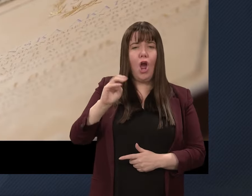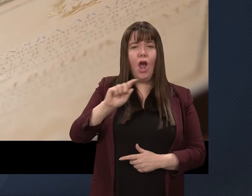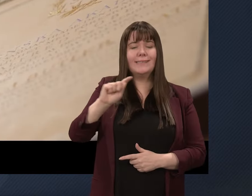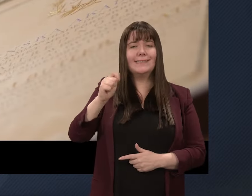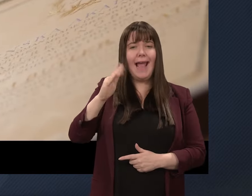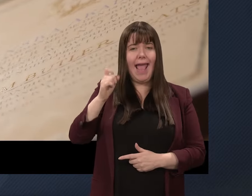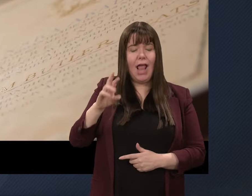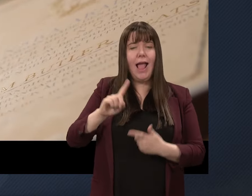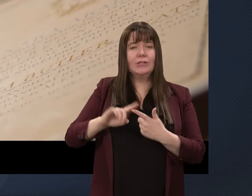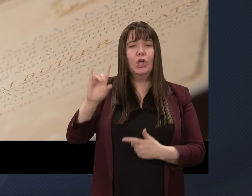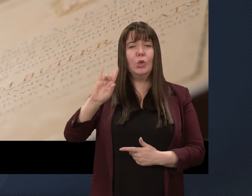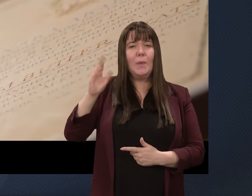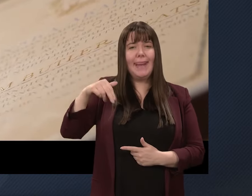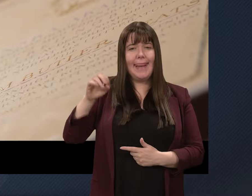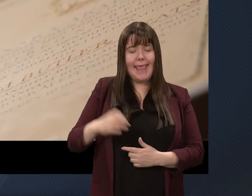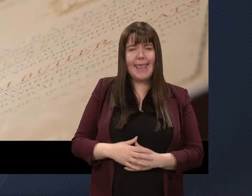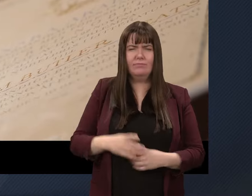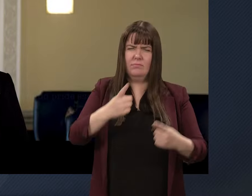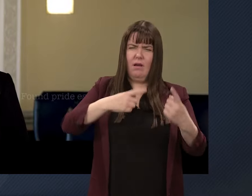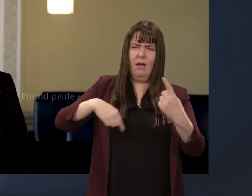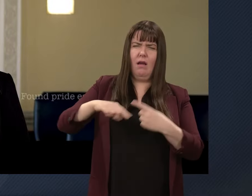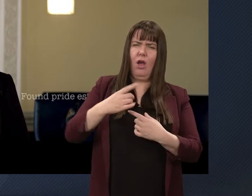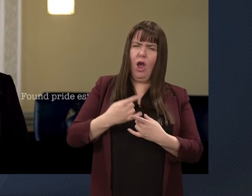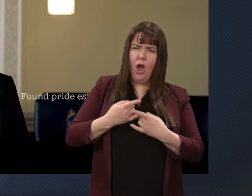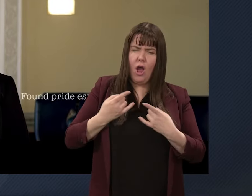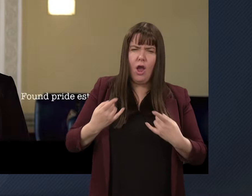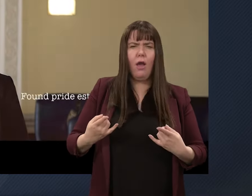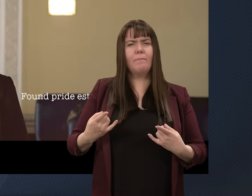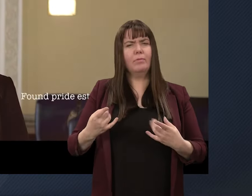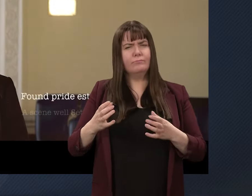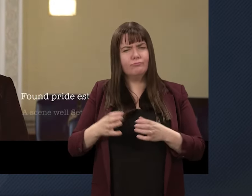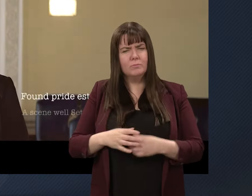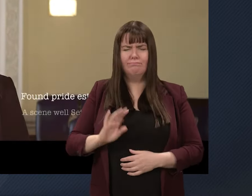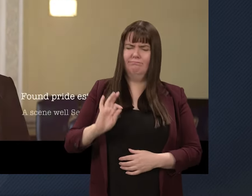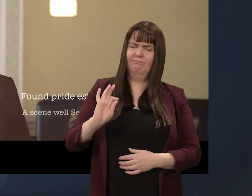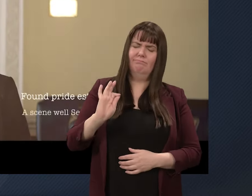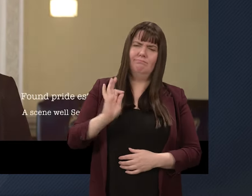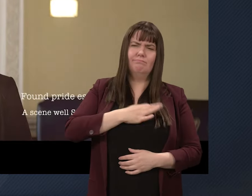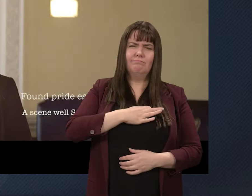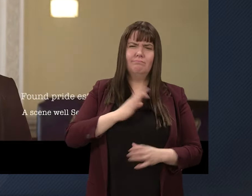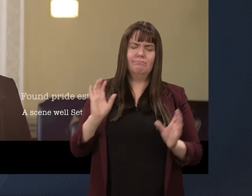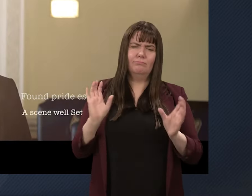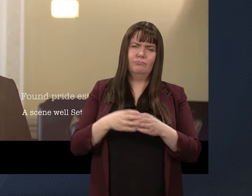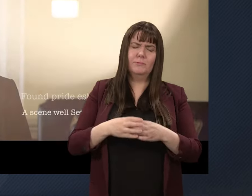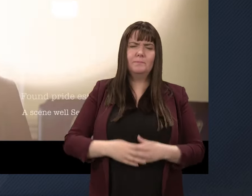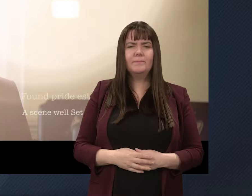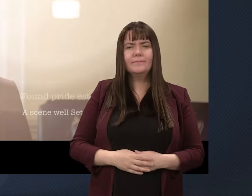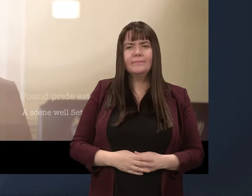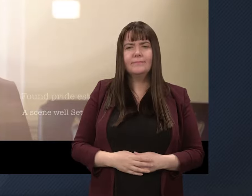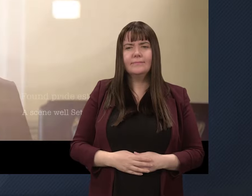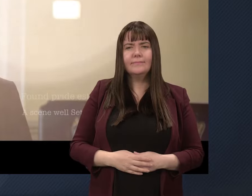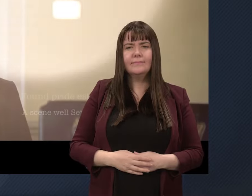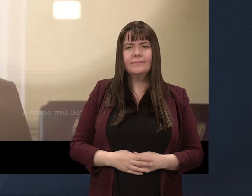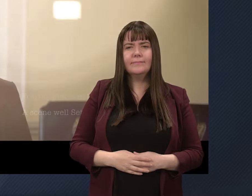those impetuous men, Shaw, Taylor and Hugh Lane, found pride established in humility, a scene well set and